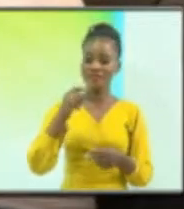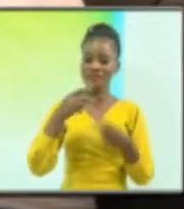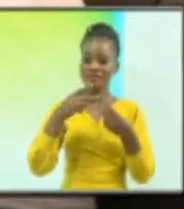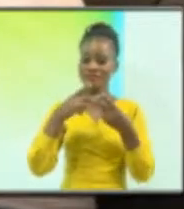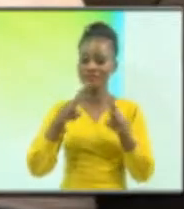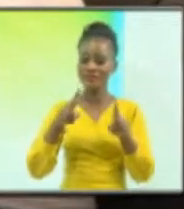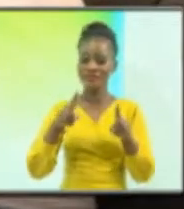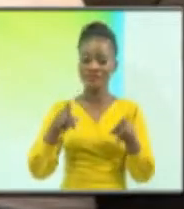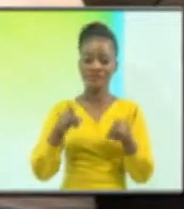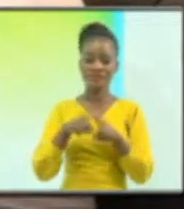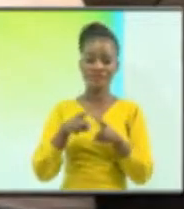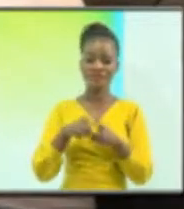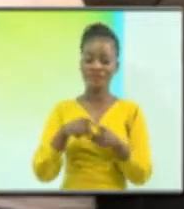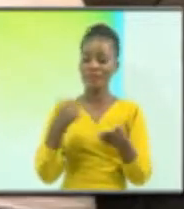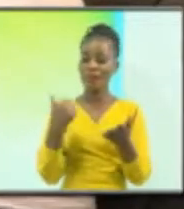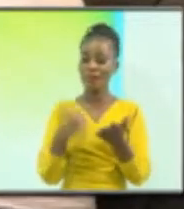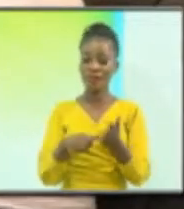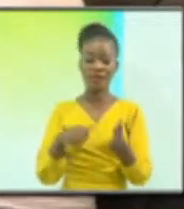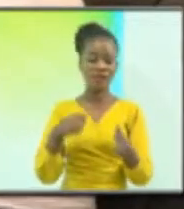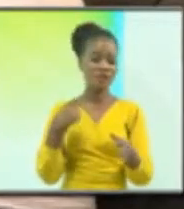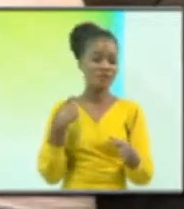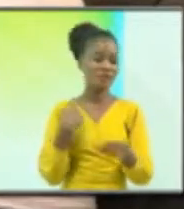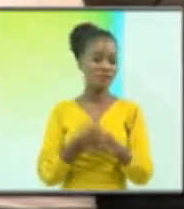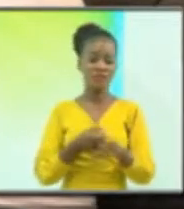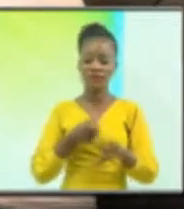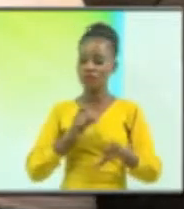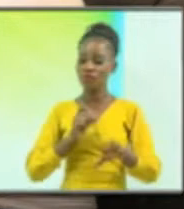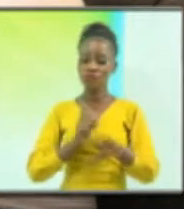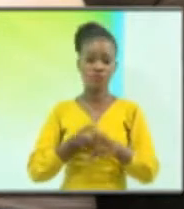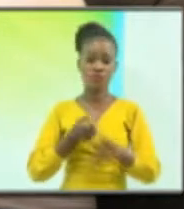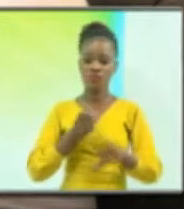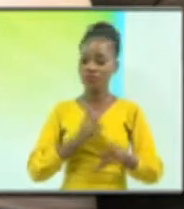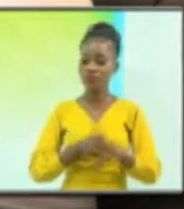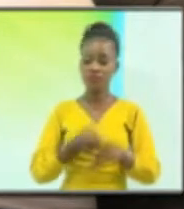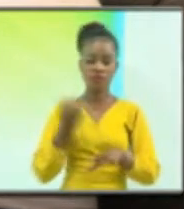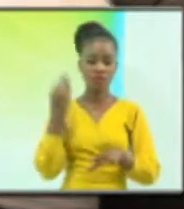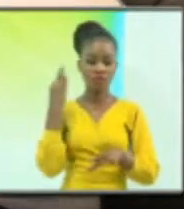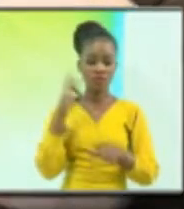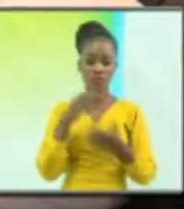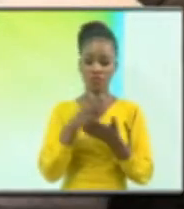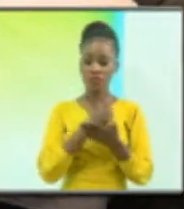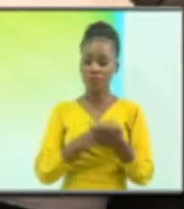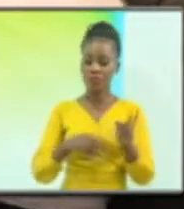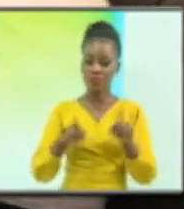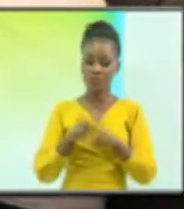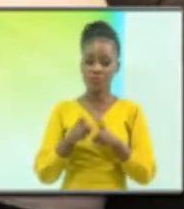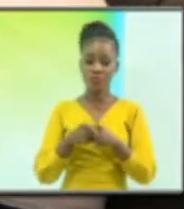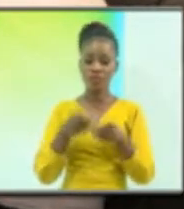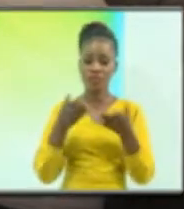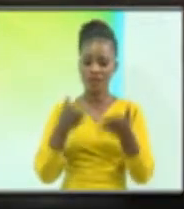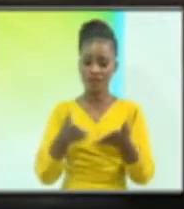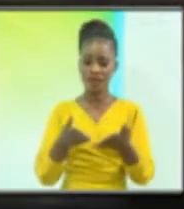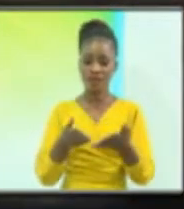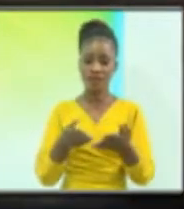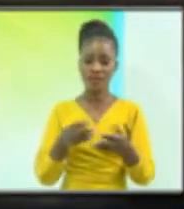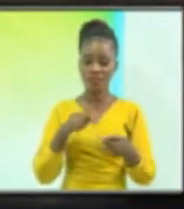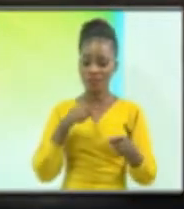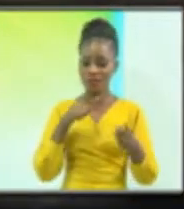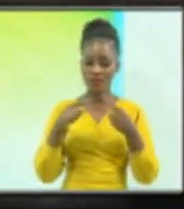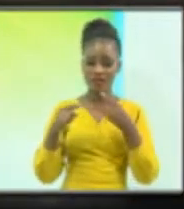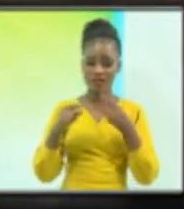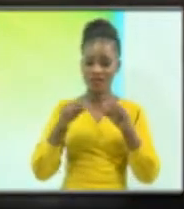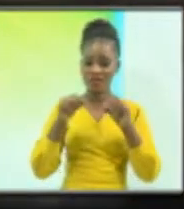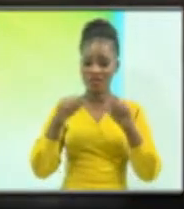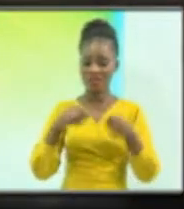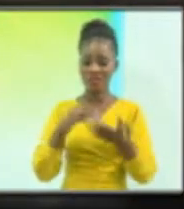It's a difficult one. I answer very difficult questions on behalf of everybody. Especially on the coffee code. Yes, because